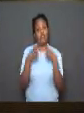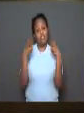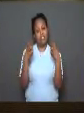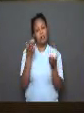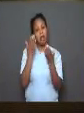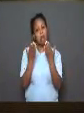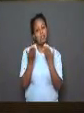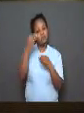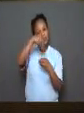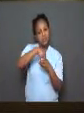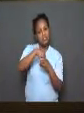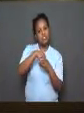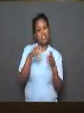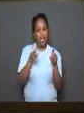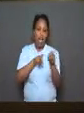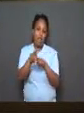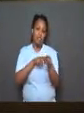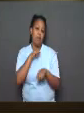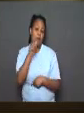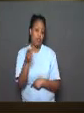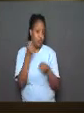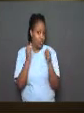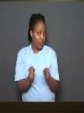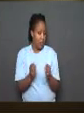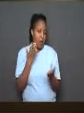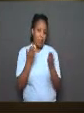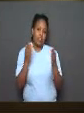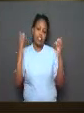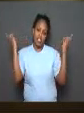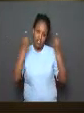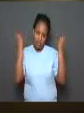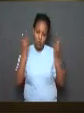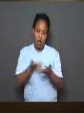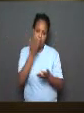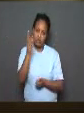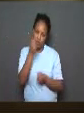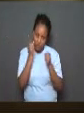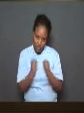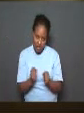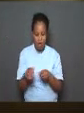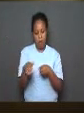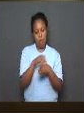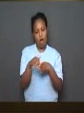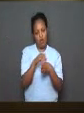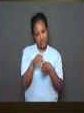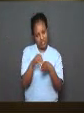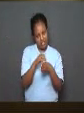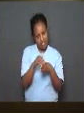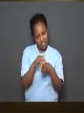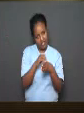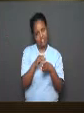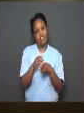Conflicts can include disagreements over the use of natural resources,